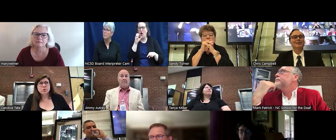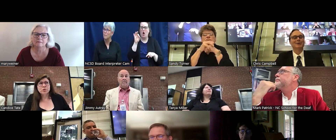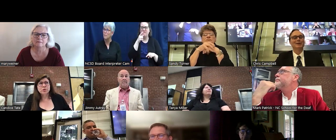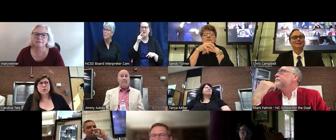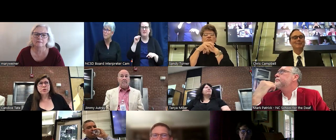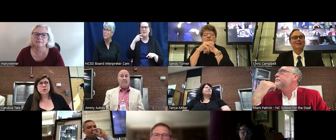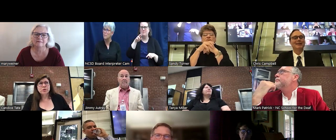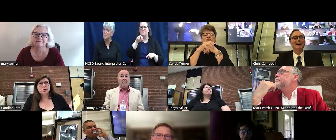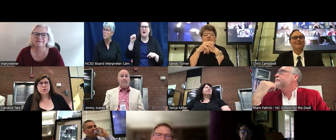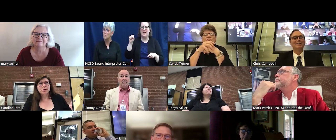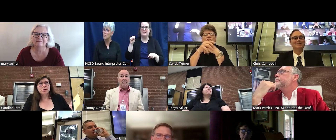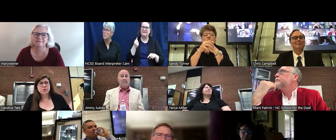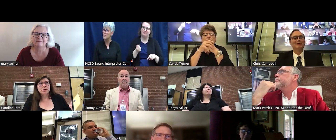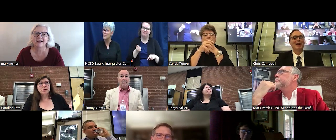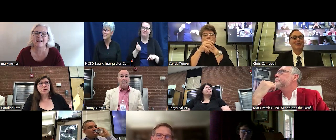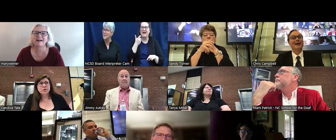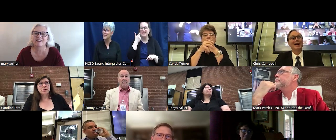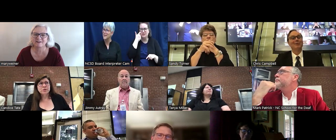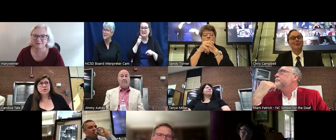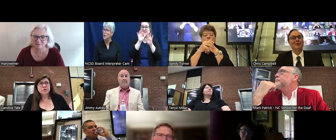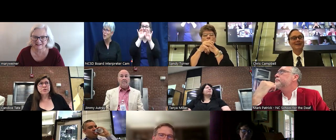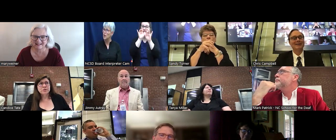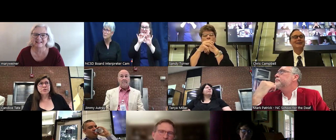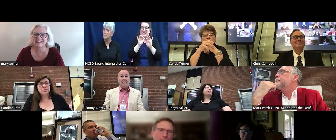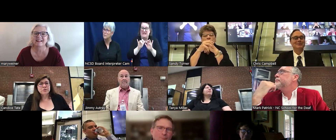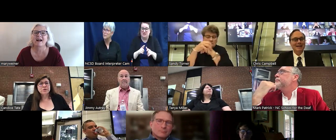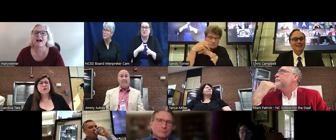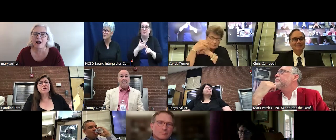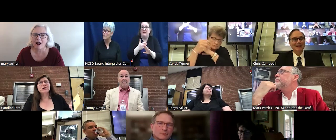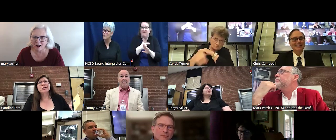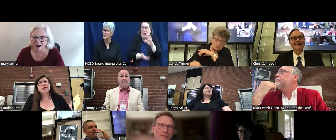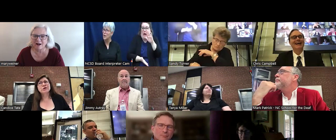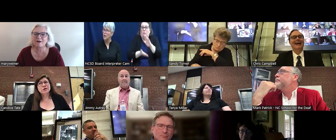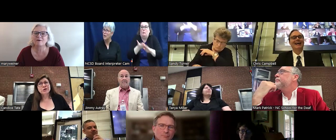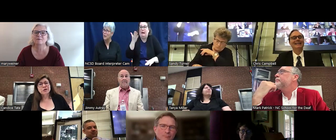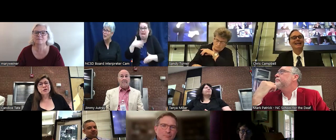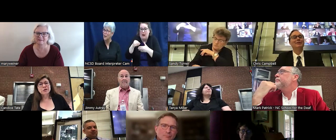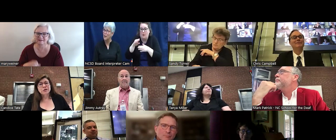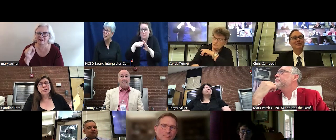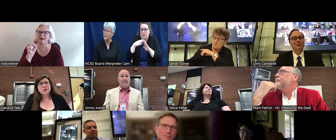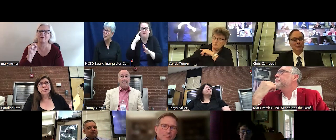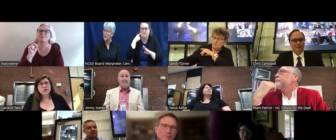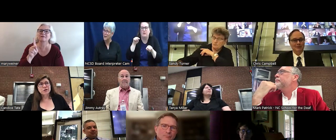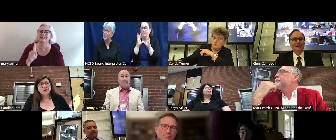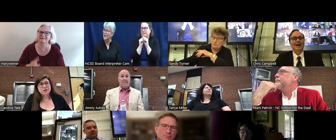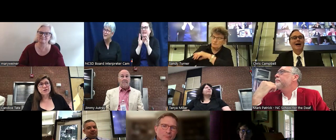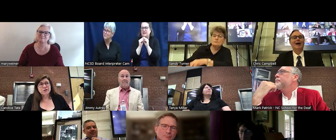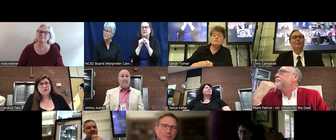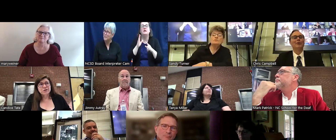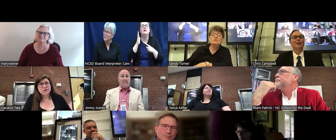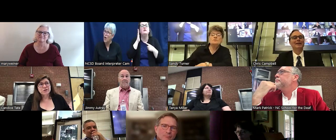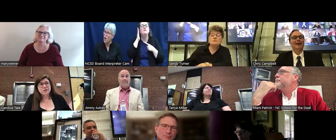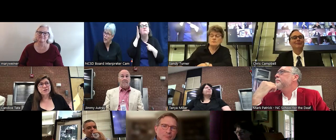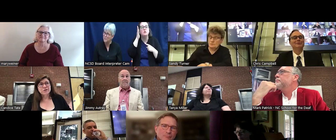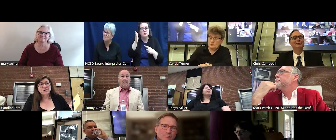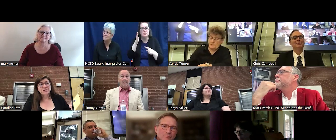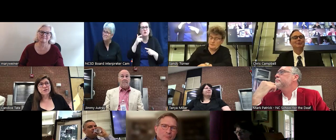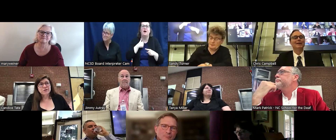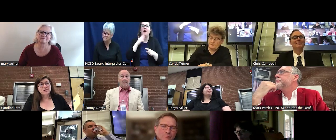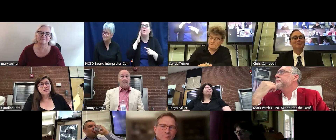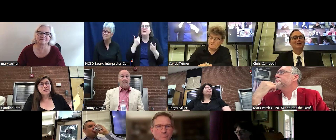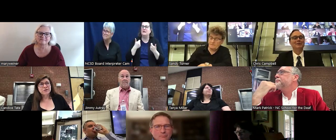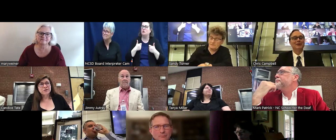is literally something that I finished before I ran out the door for today's meeting. And in the future, I will endeavor